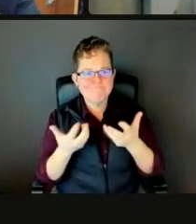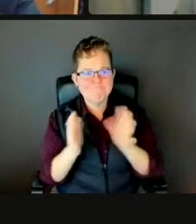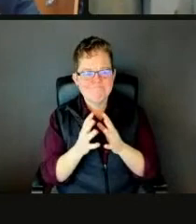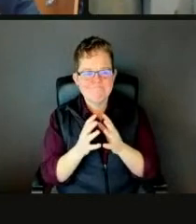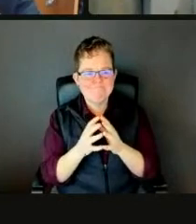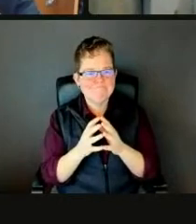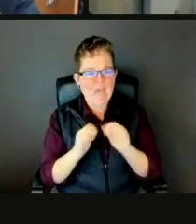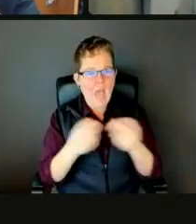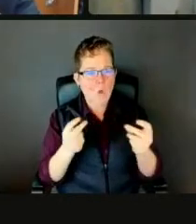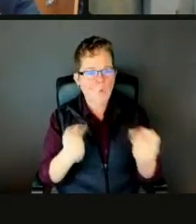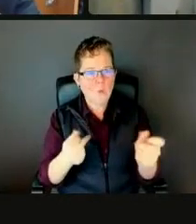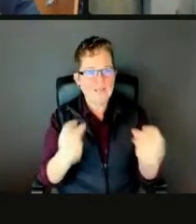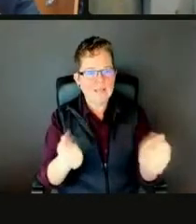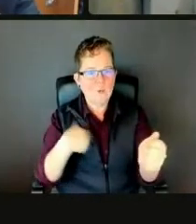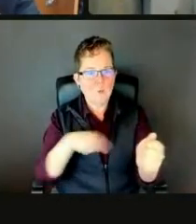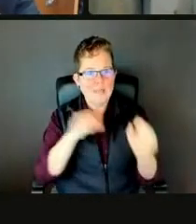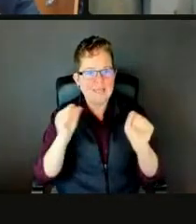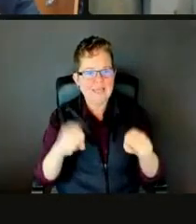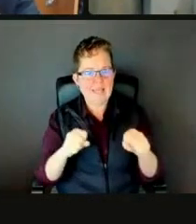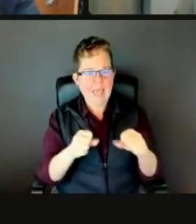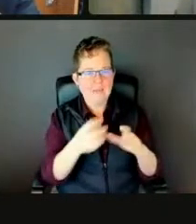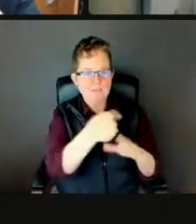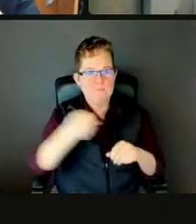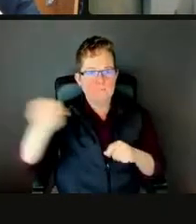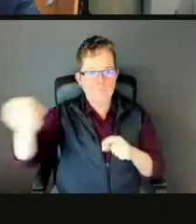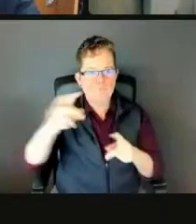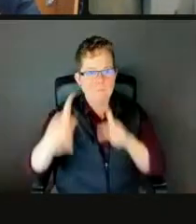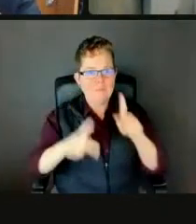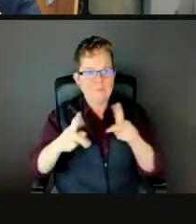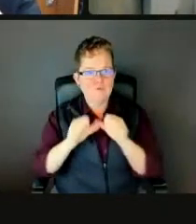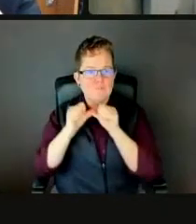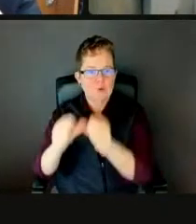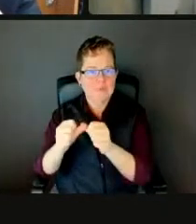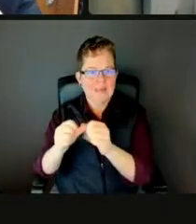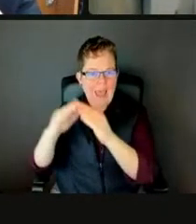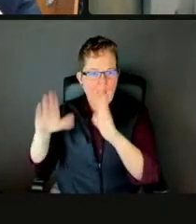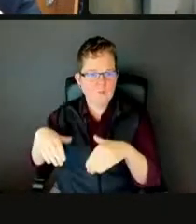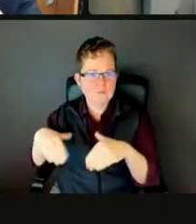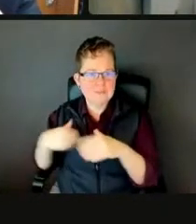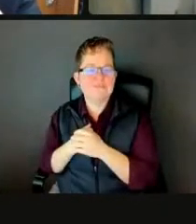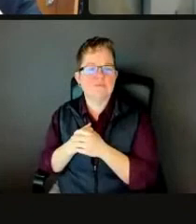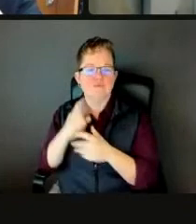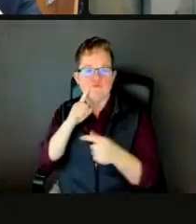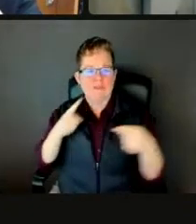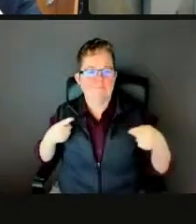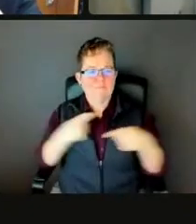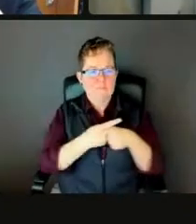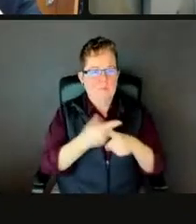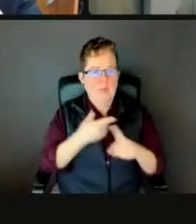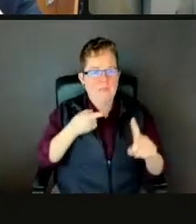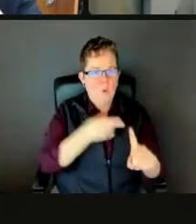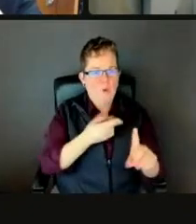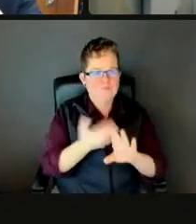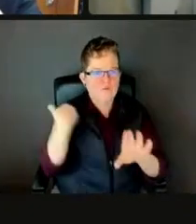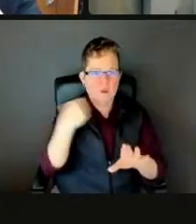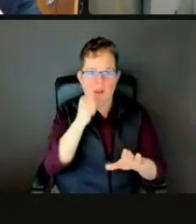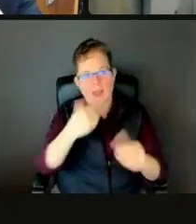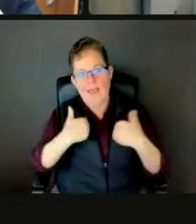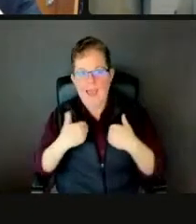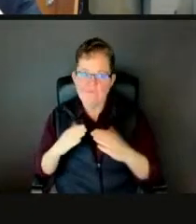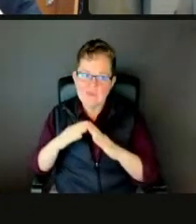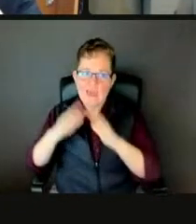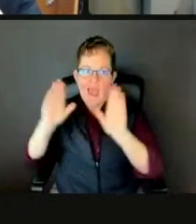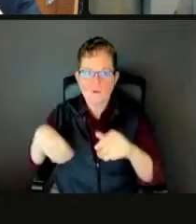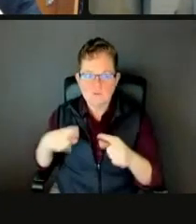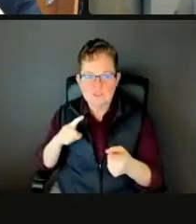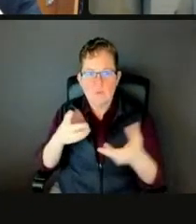how quickly we can get folks into housing. And I know that this kind of contradicts my points earlier about not having housing to get people into